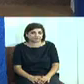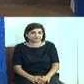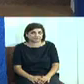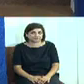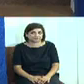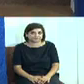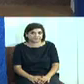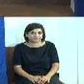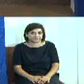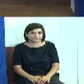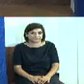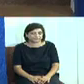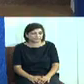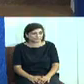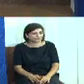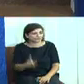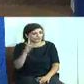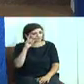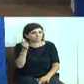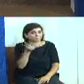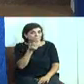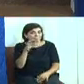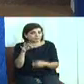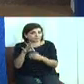I think you still have a few votes out there.